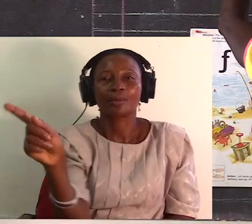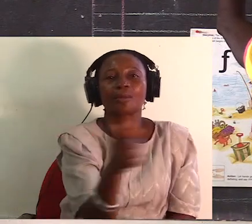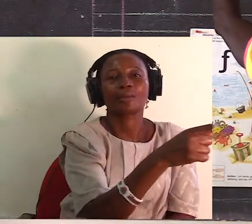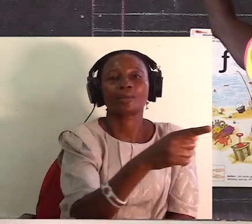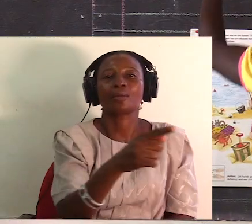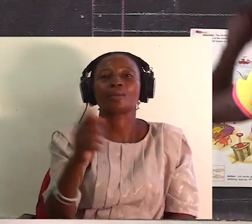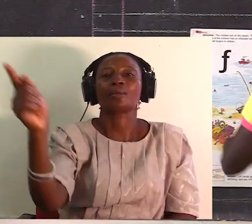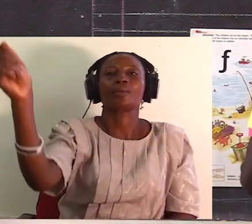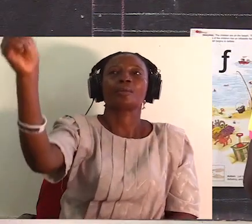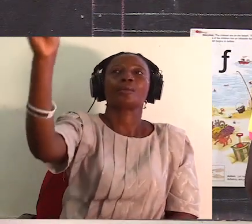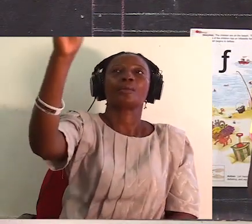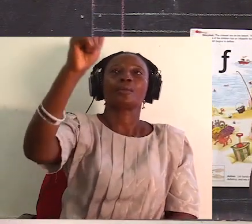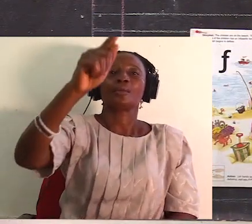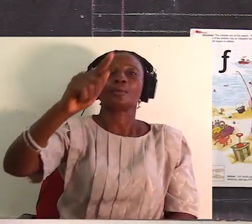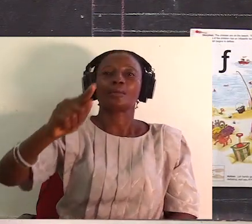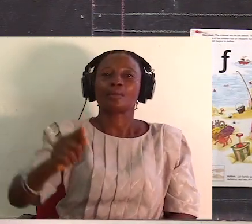and across.